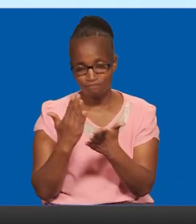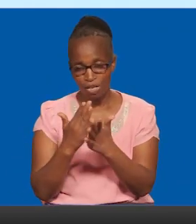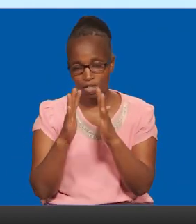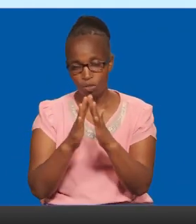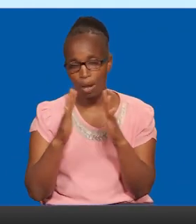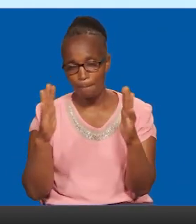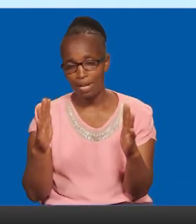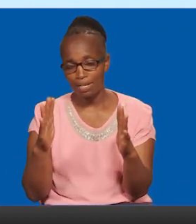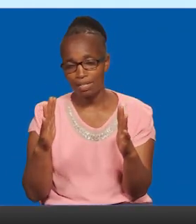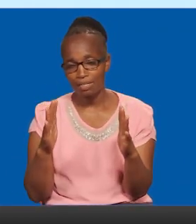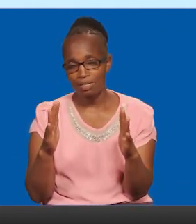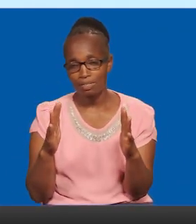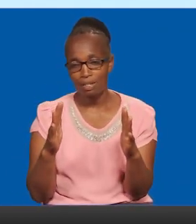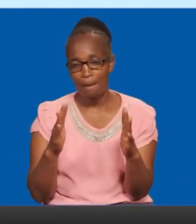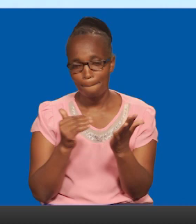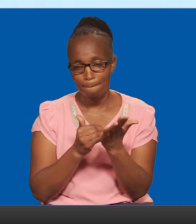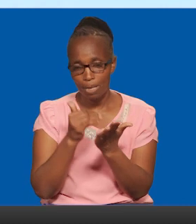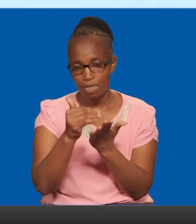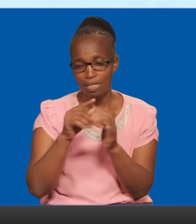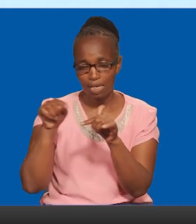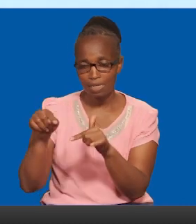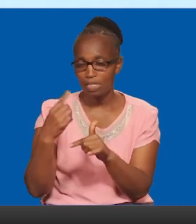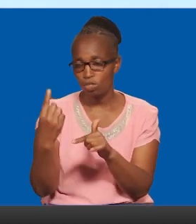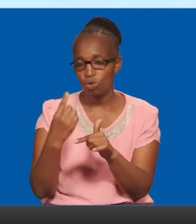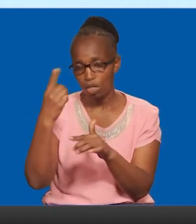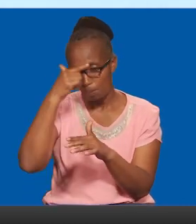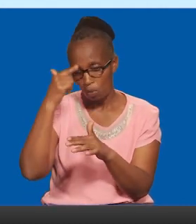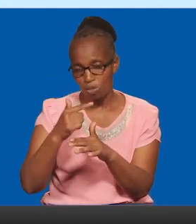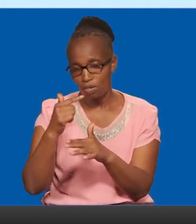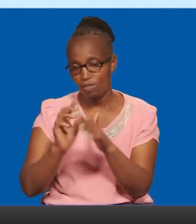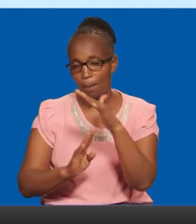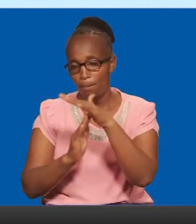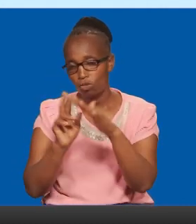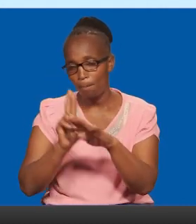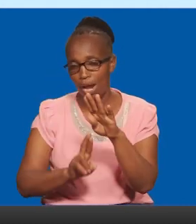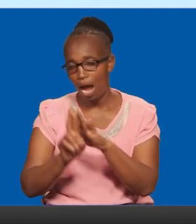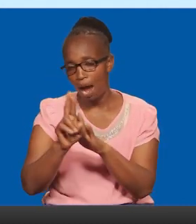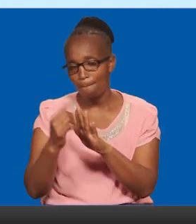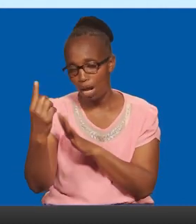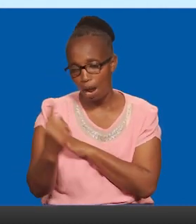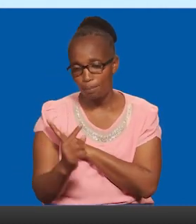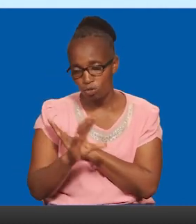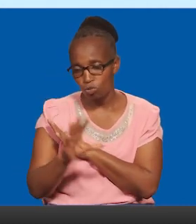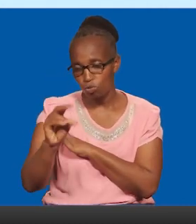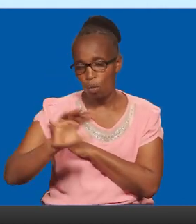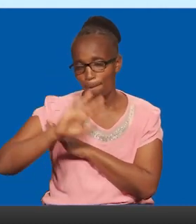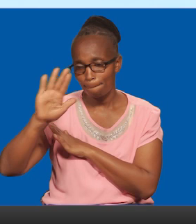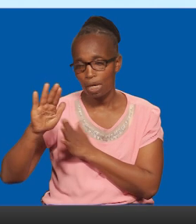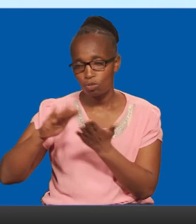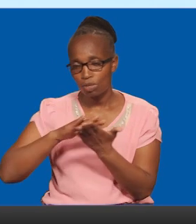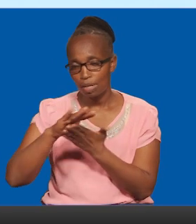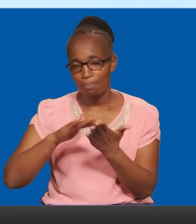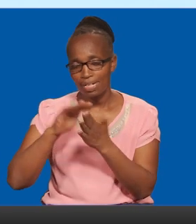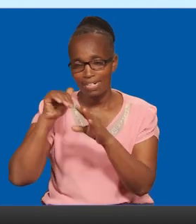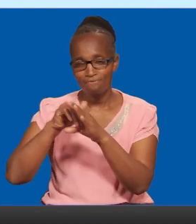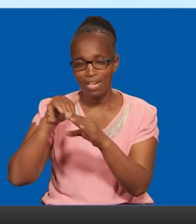is on a great trajectory as a country. And that because of the bottom-up approach we have taken to go